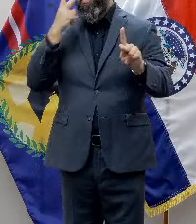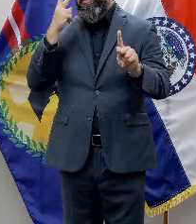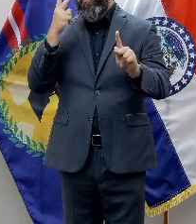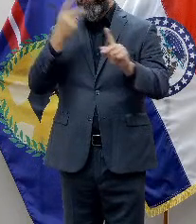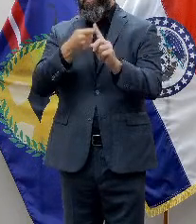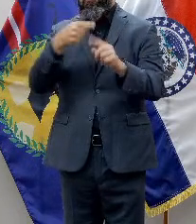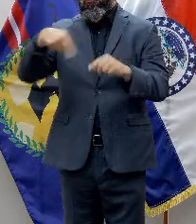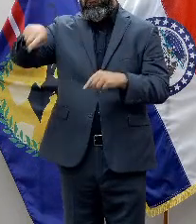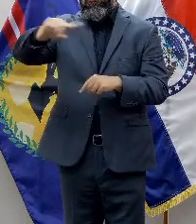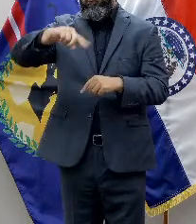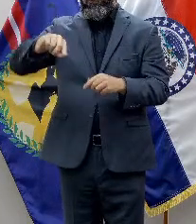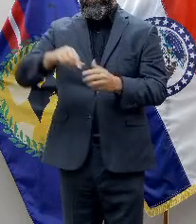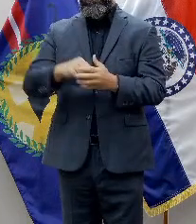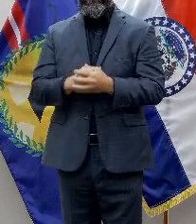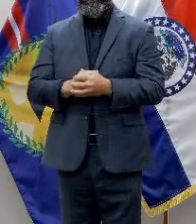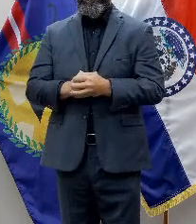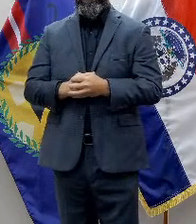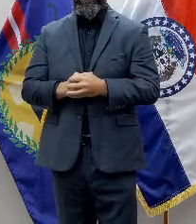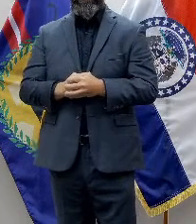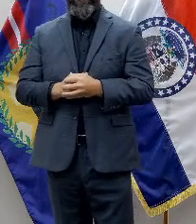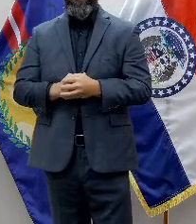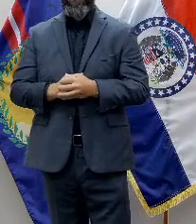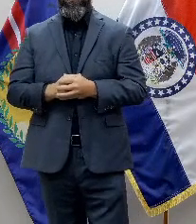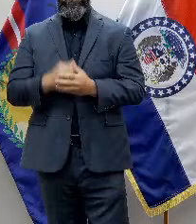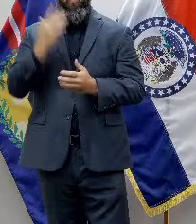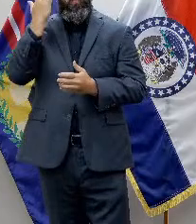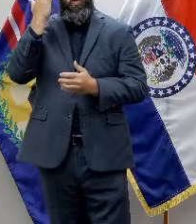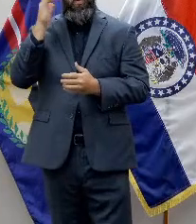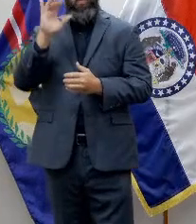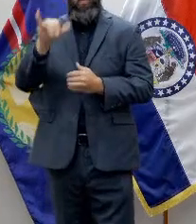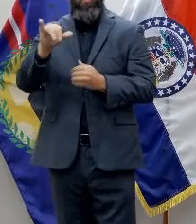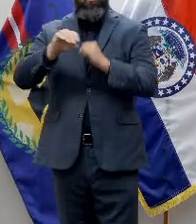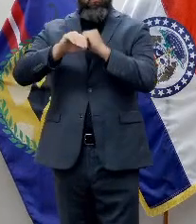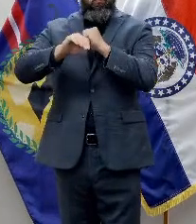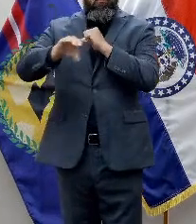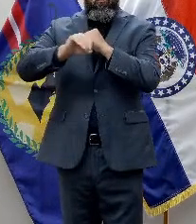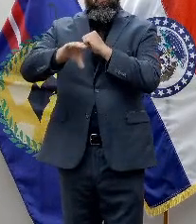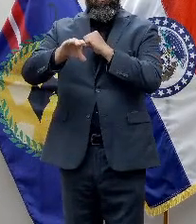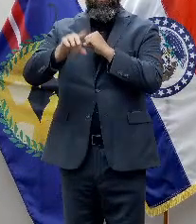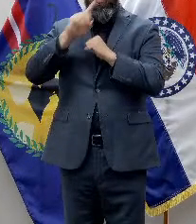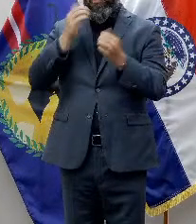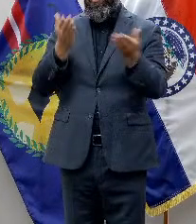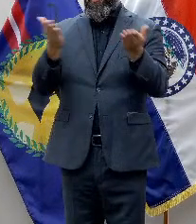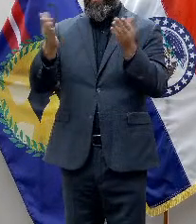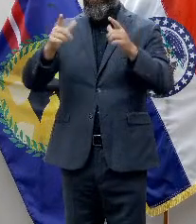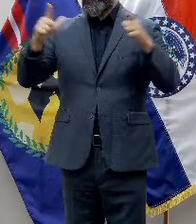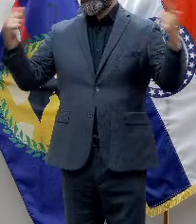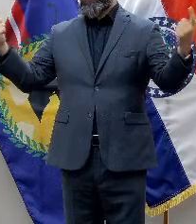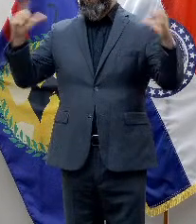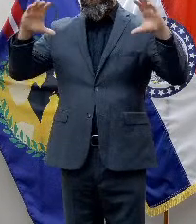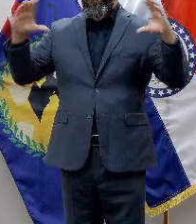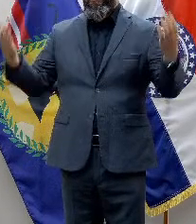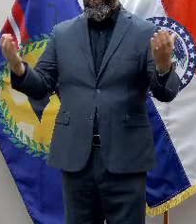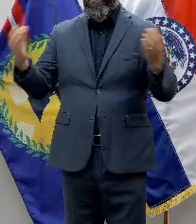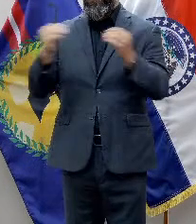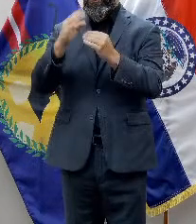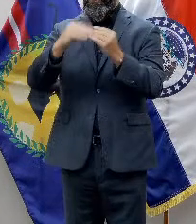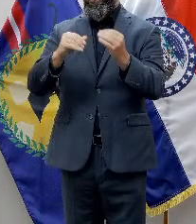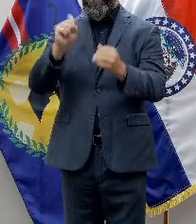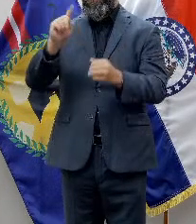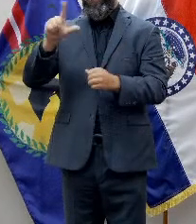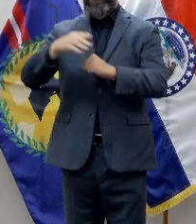by county residents and others in the metropolitan area because we know those media markets serve a larger group than just county